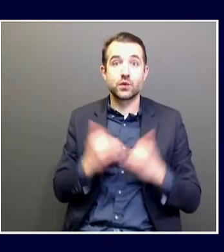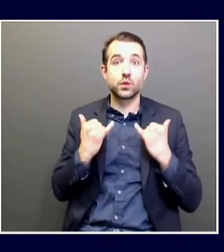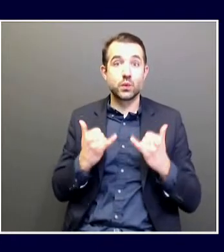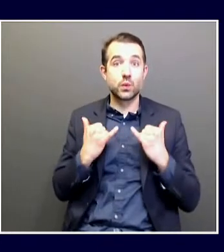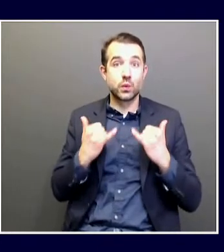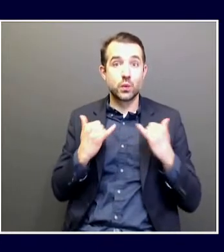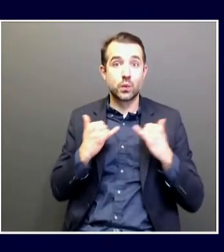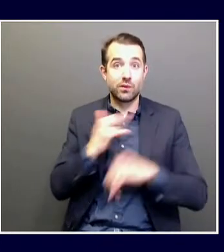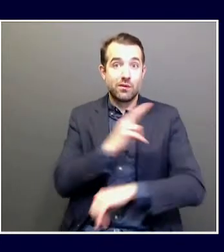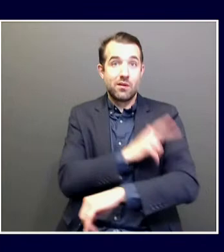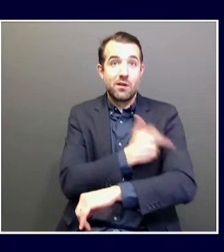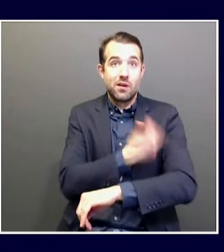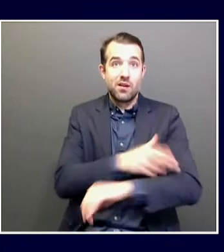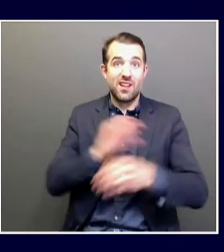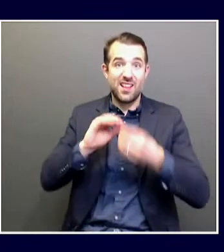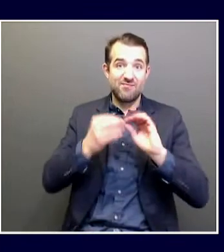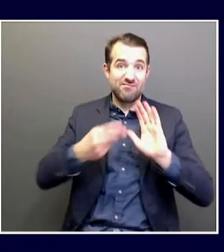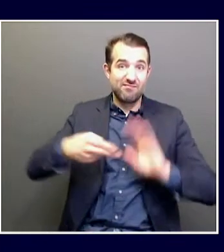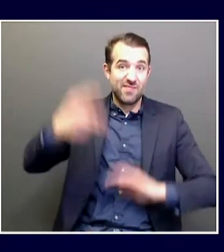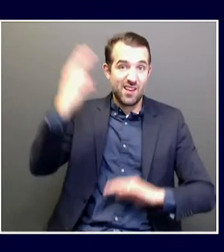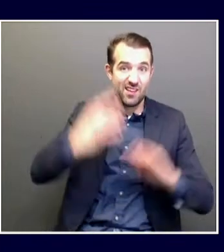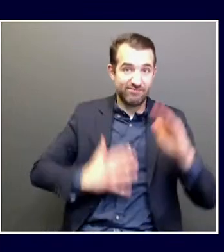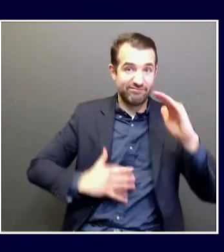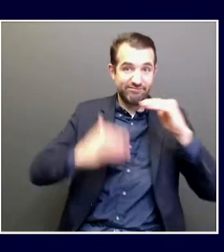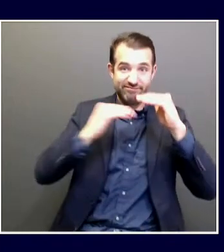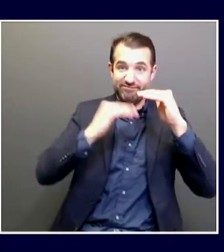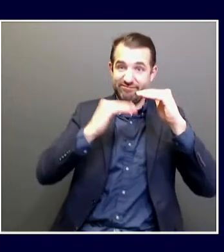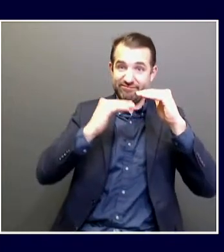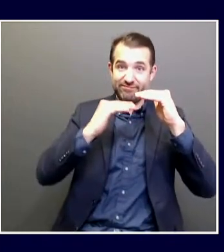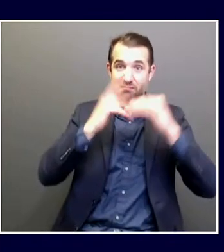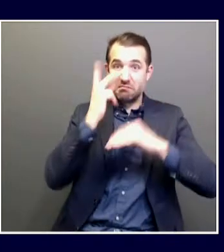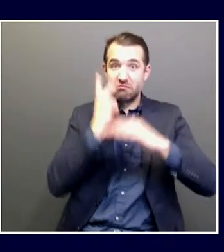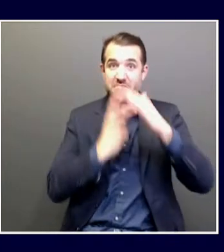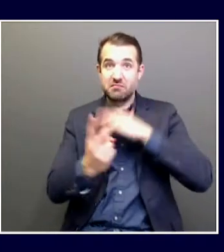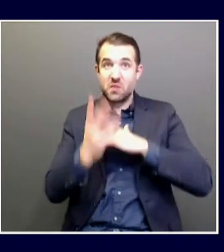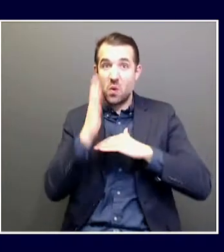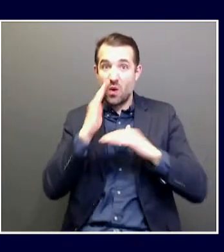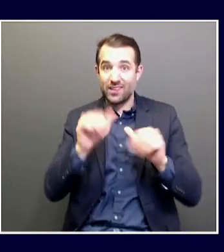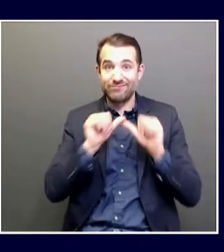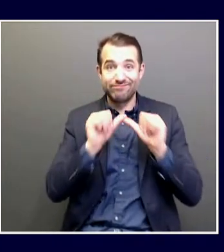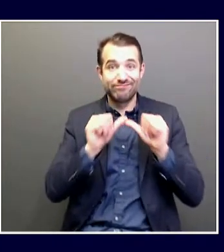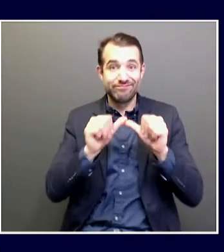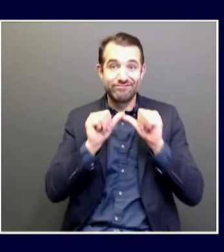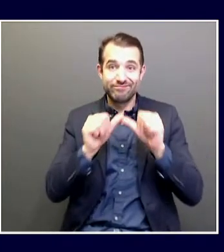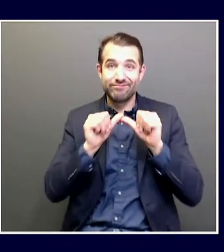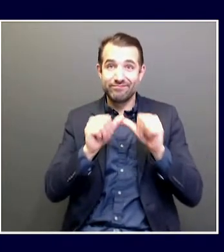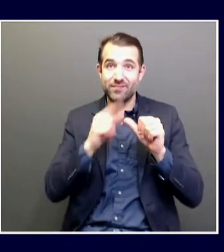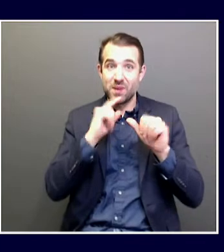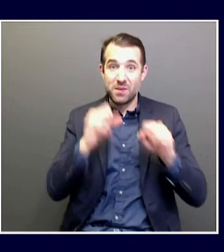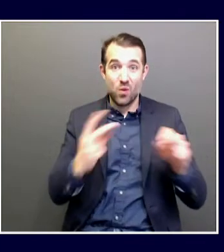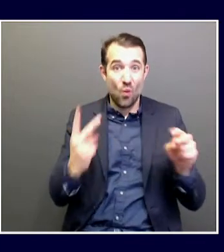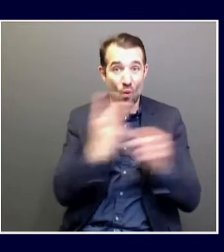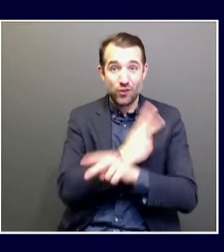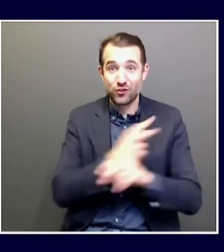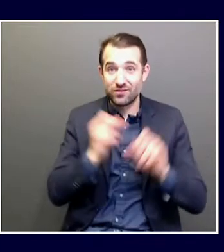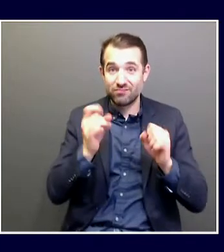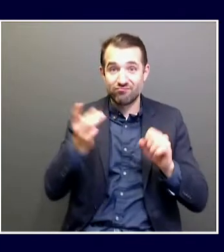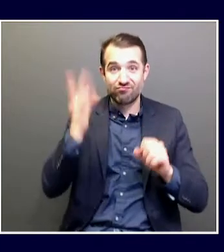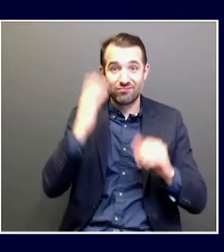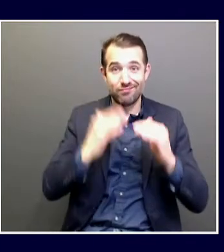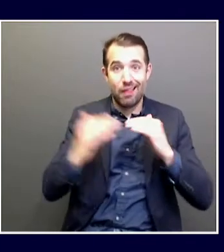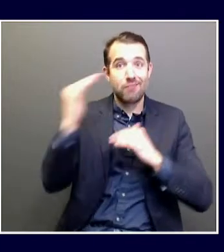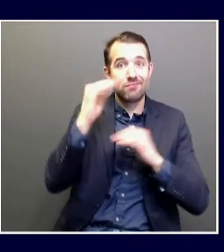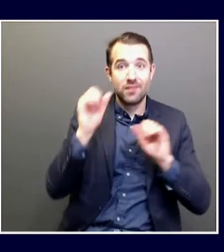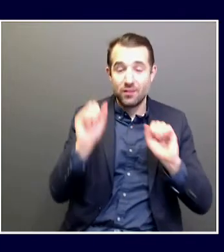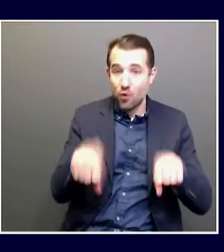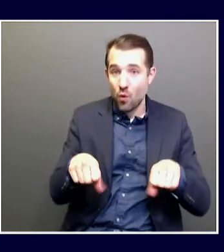will persist. It could get worse. We continue to cycle through all of our options. For example, we're working with our nursing facilities here